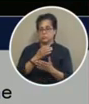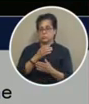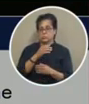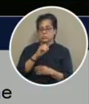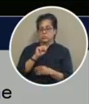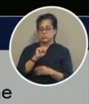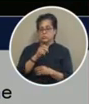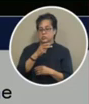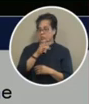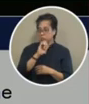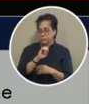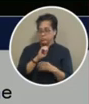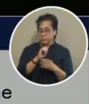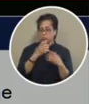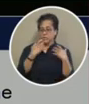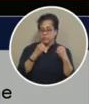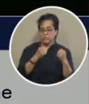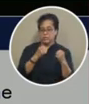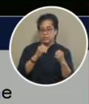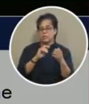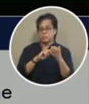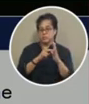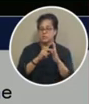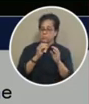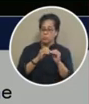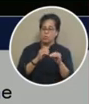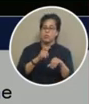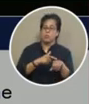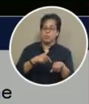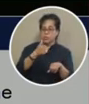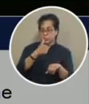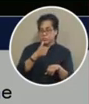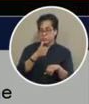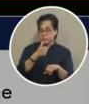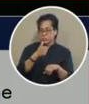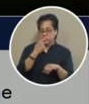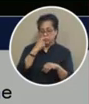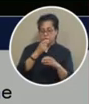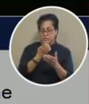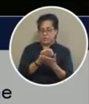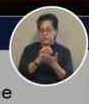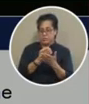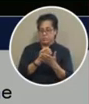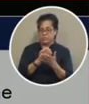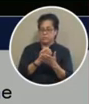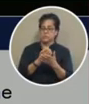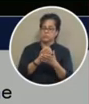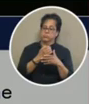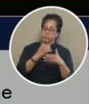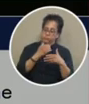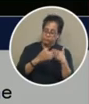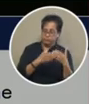V-shaped. What that means is it's going to take longer for the economy to rebound. So a lot of the adjustments